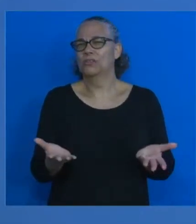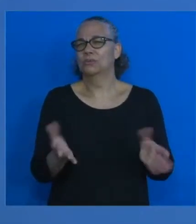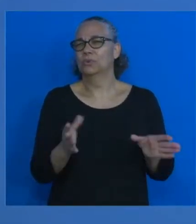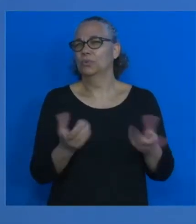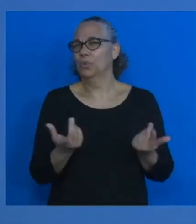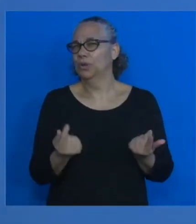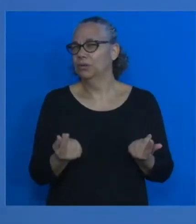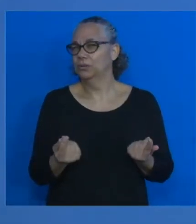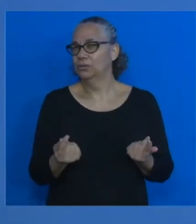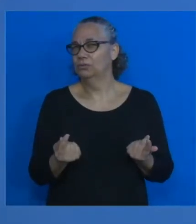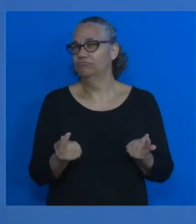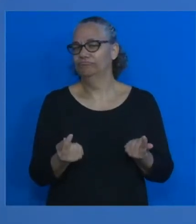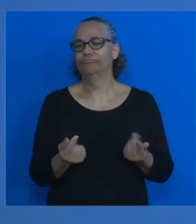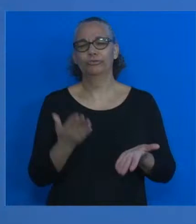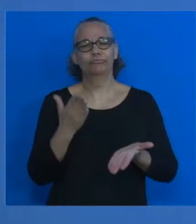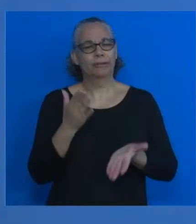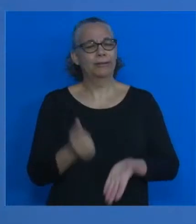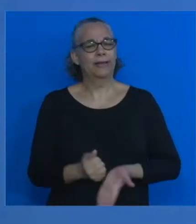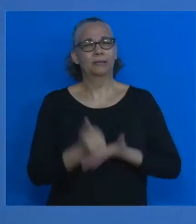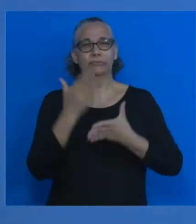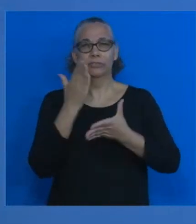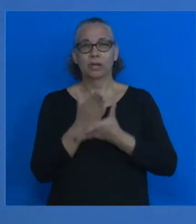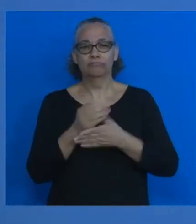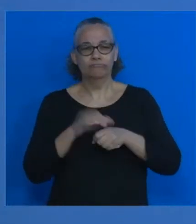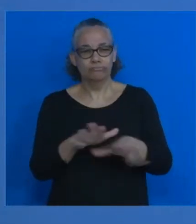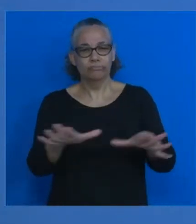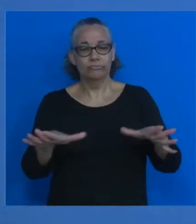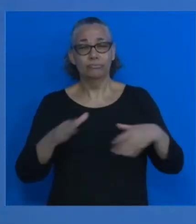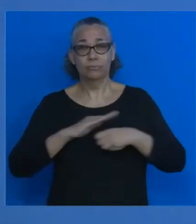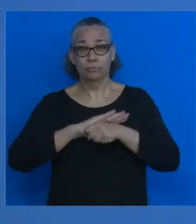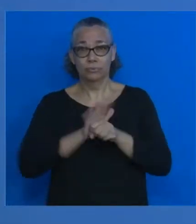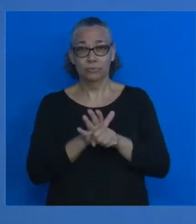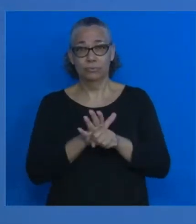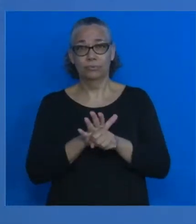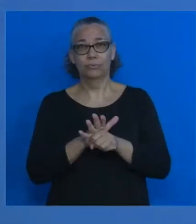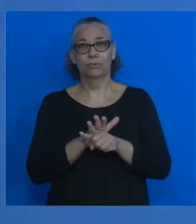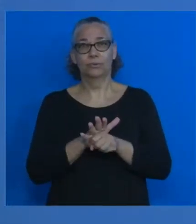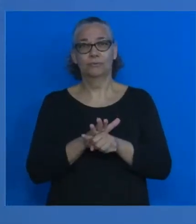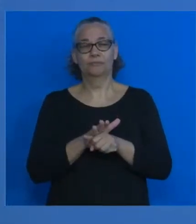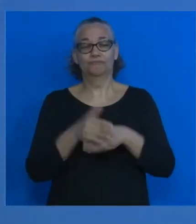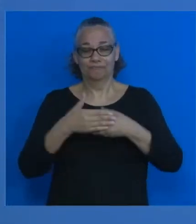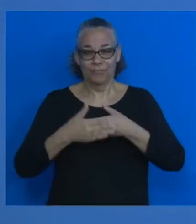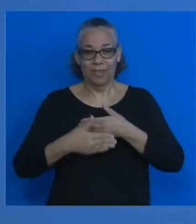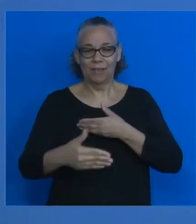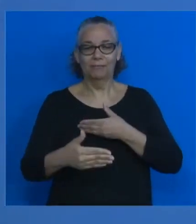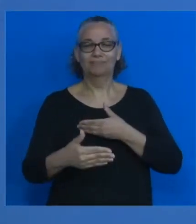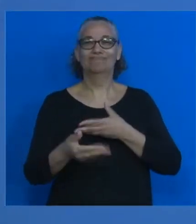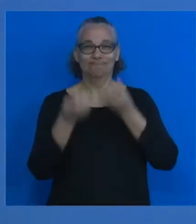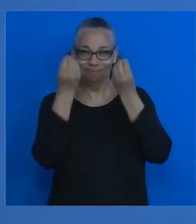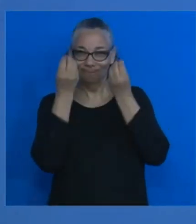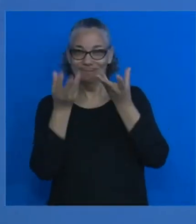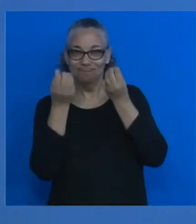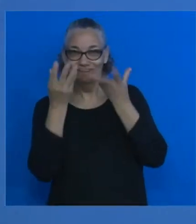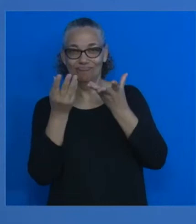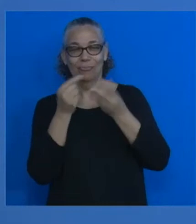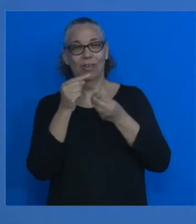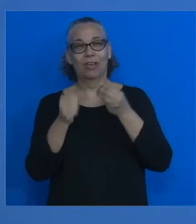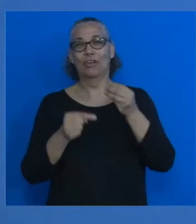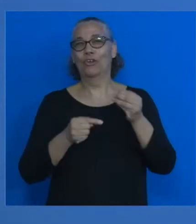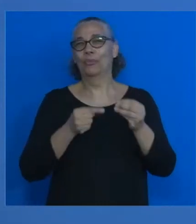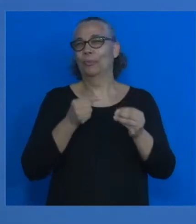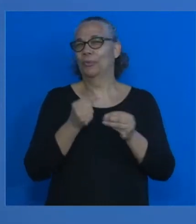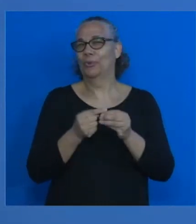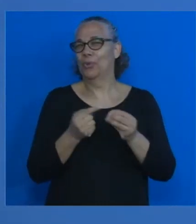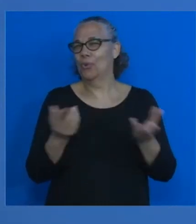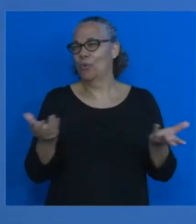curb any potential spread of the coronavirus outbreak. Following that, I will give an update on matters related to the measures that we